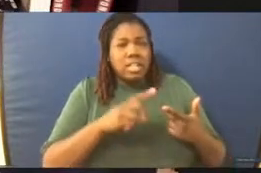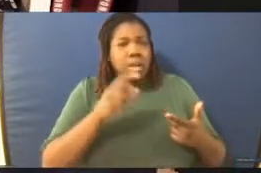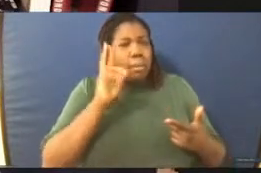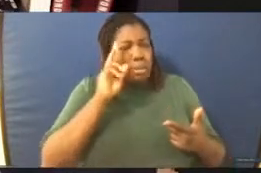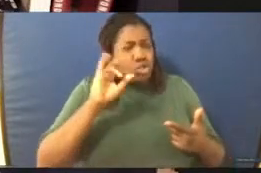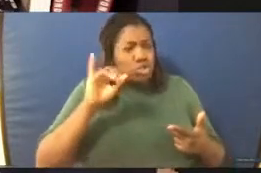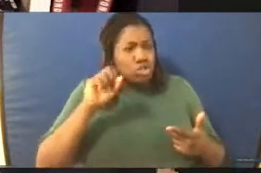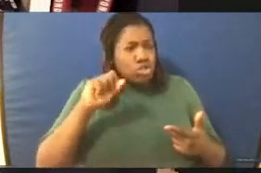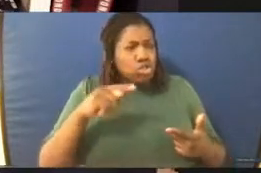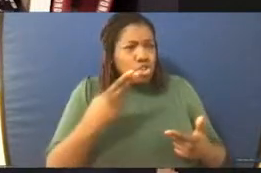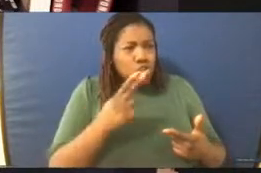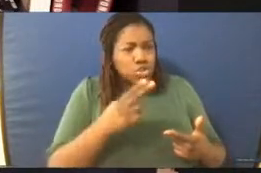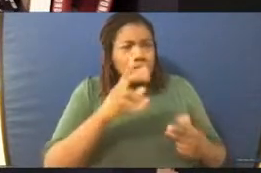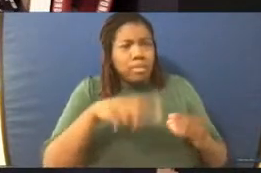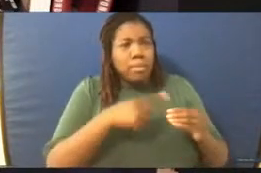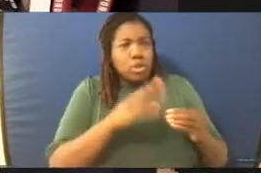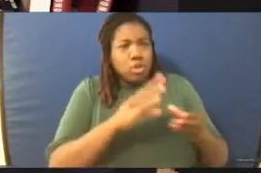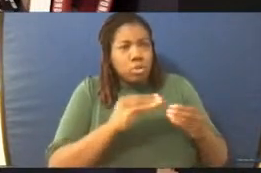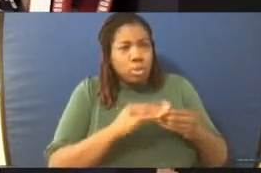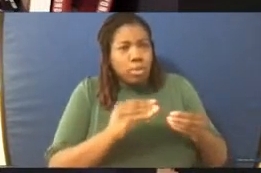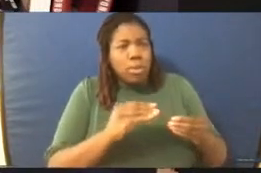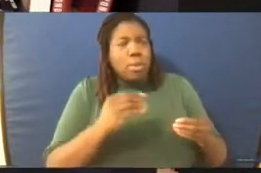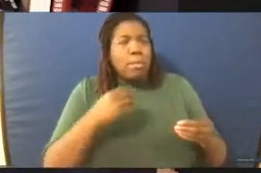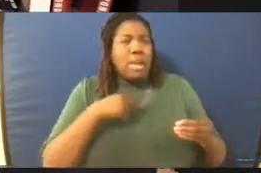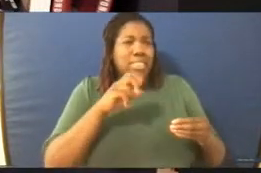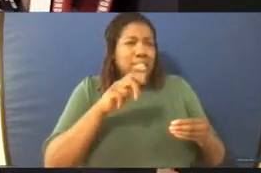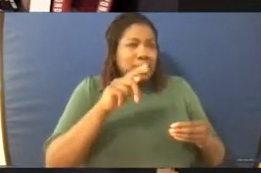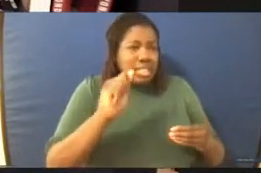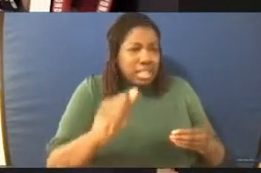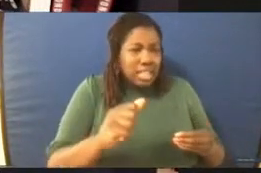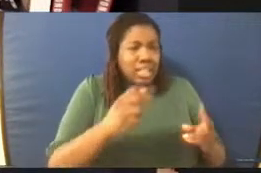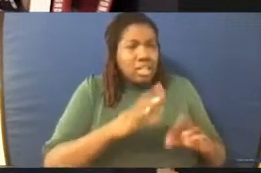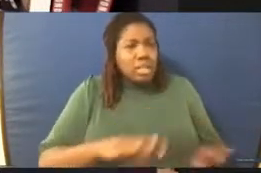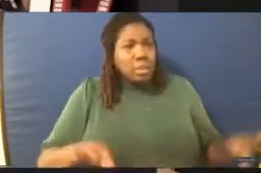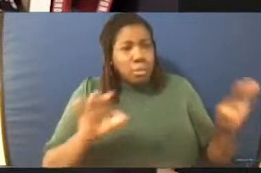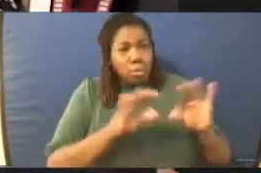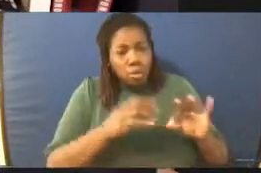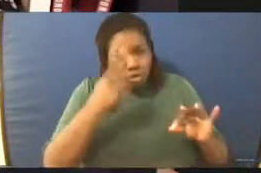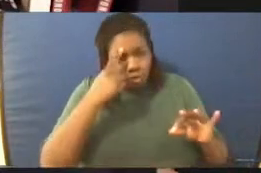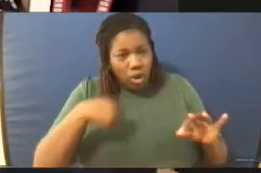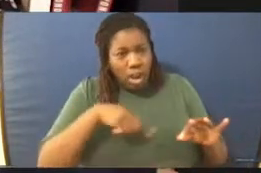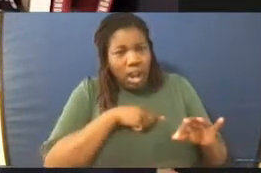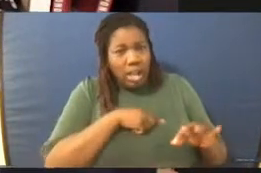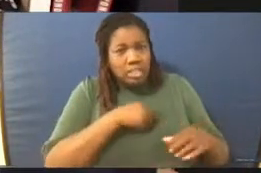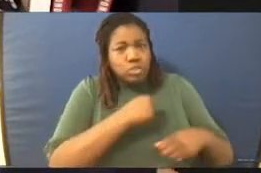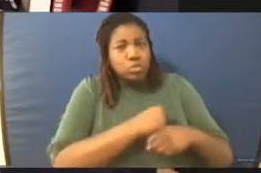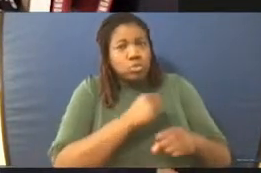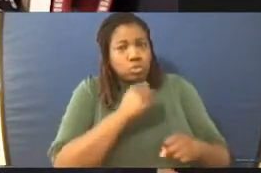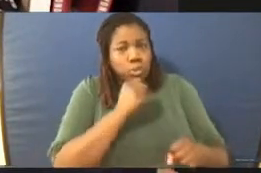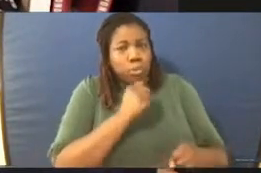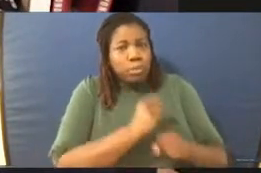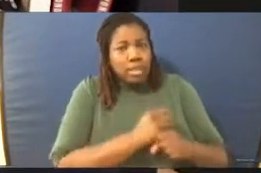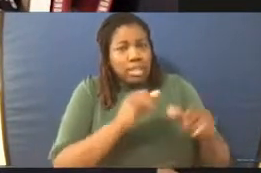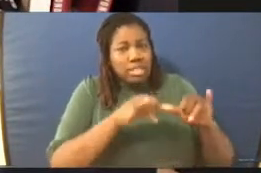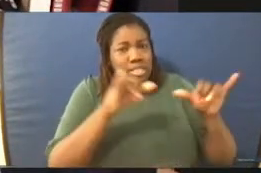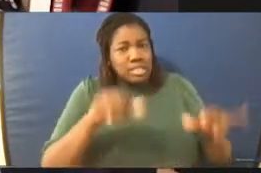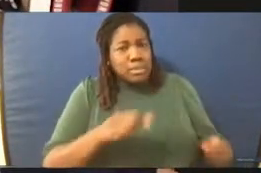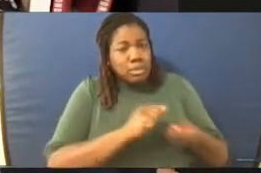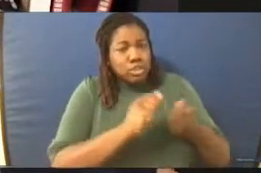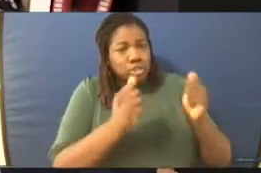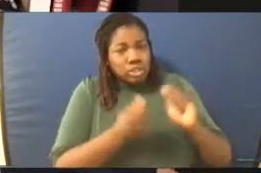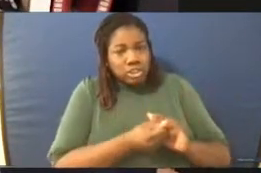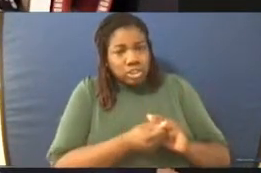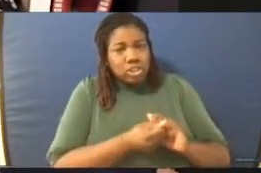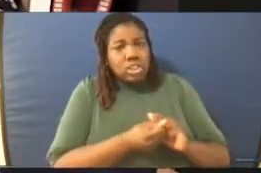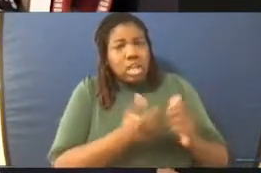about de-aggregating data, the importance of that in order for us to be able to make systemic changes. I